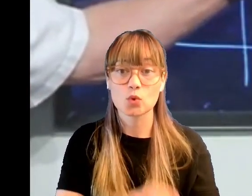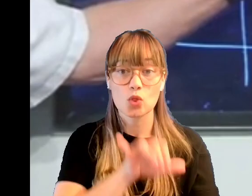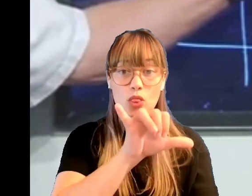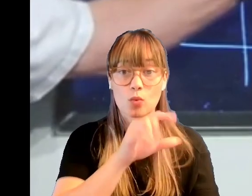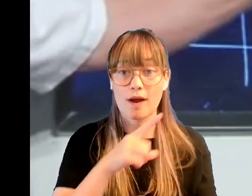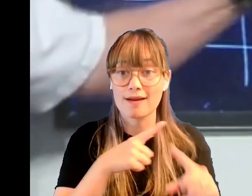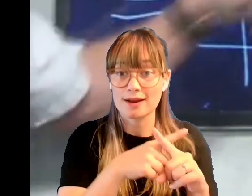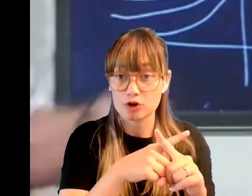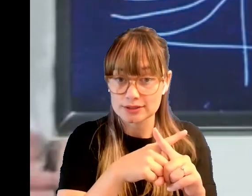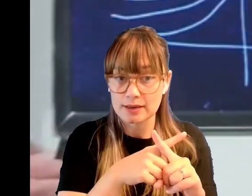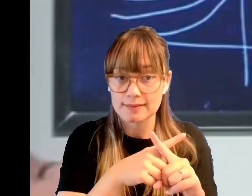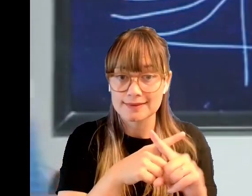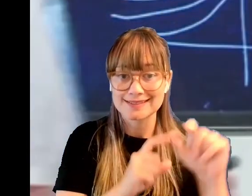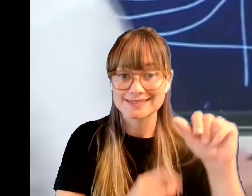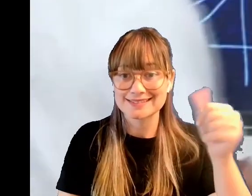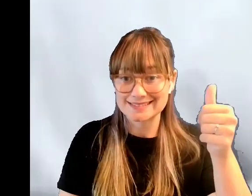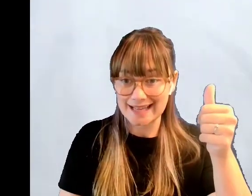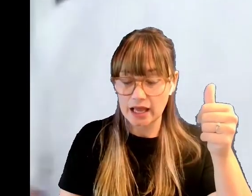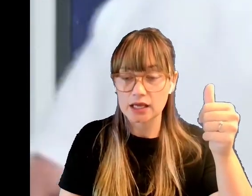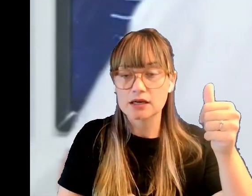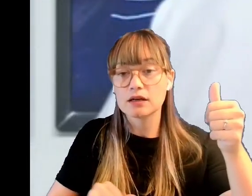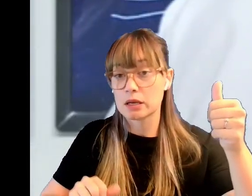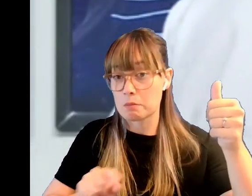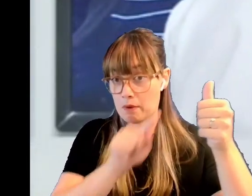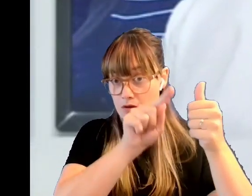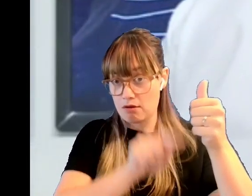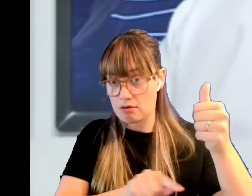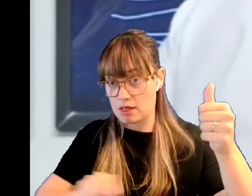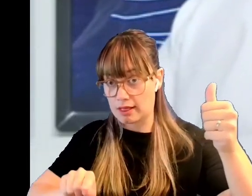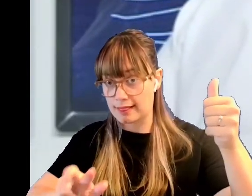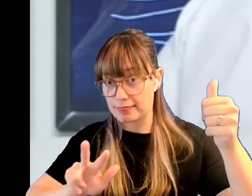to 17.28 with our